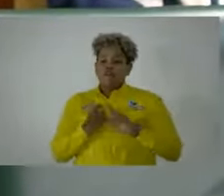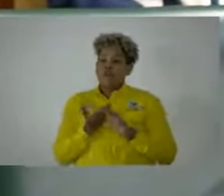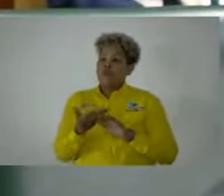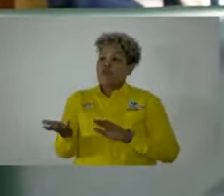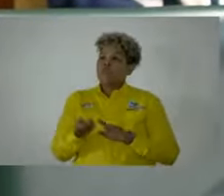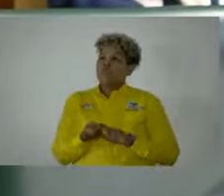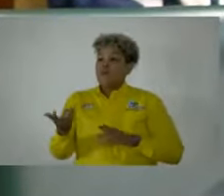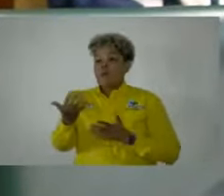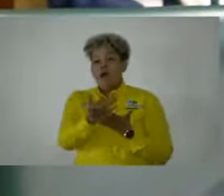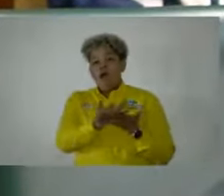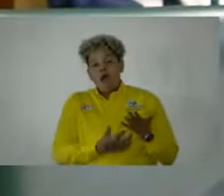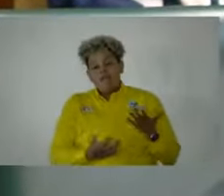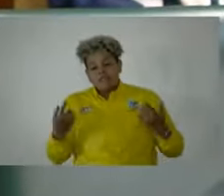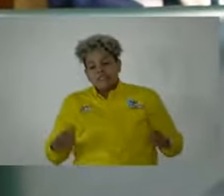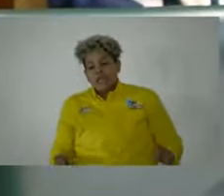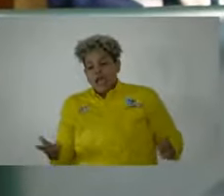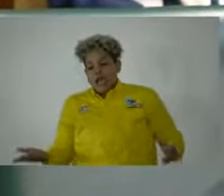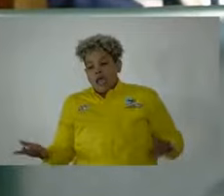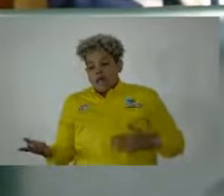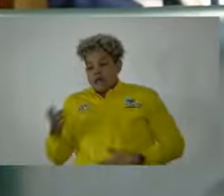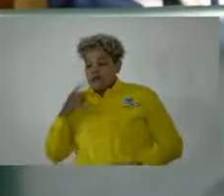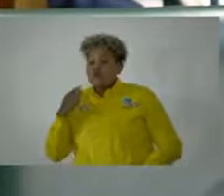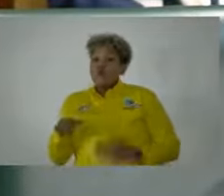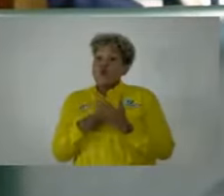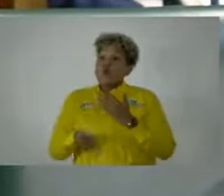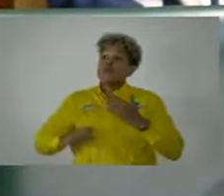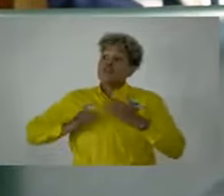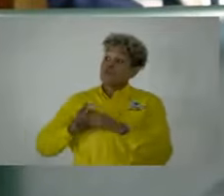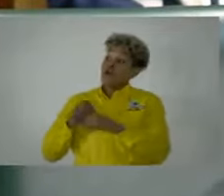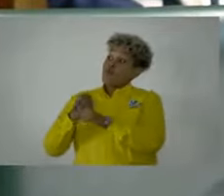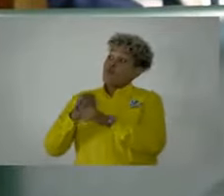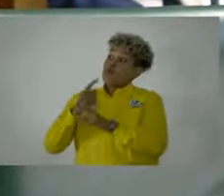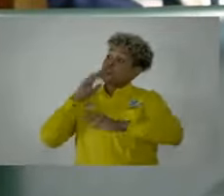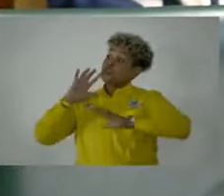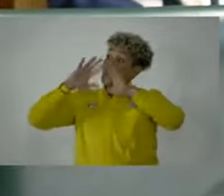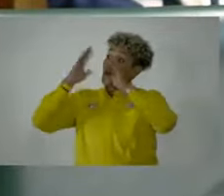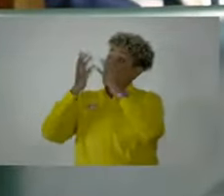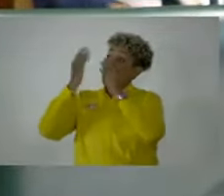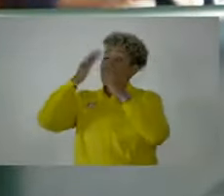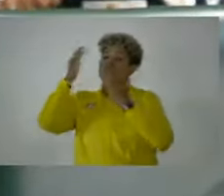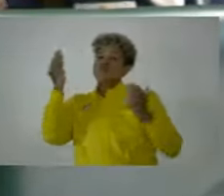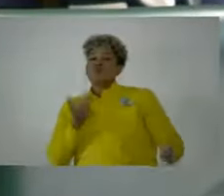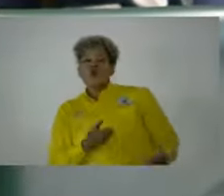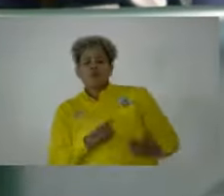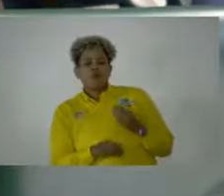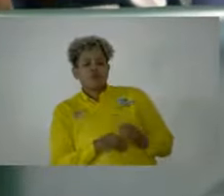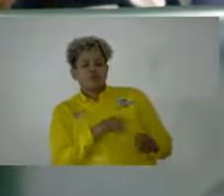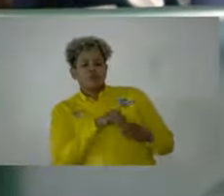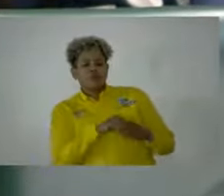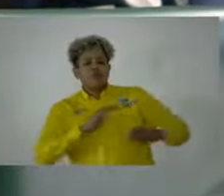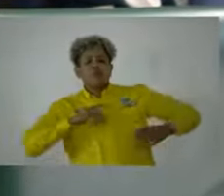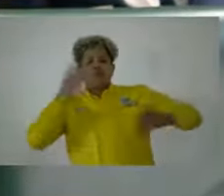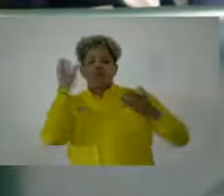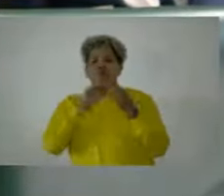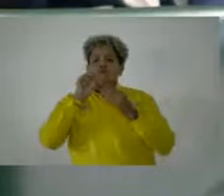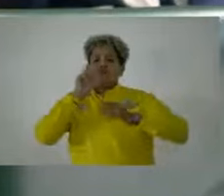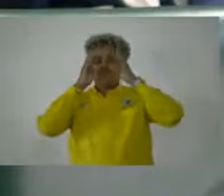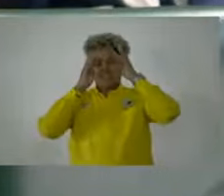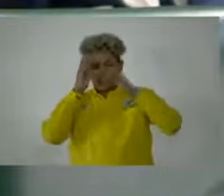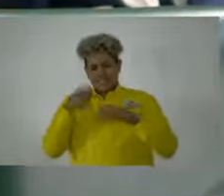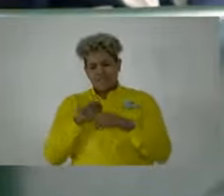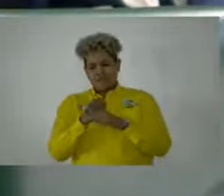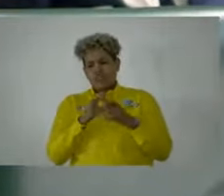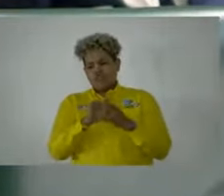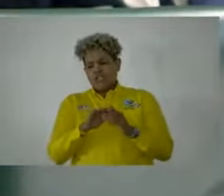from harvesting. The quality of our produce is world-renowned, and it's part of our overall creative product in the